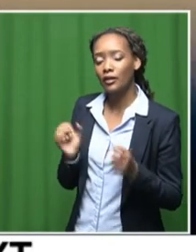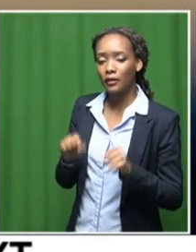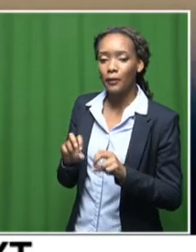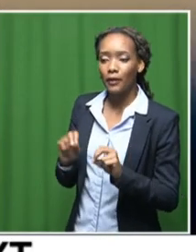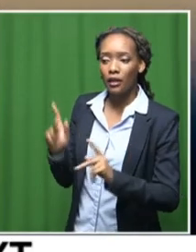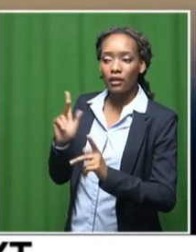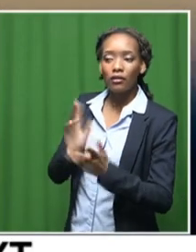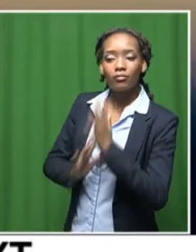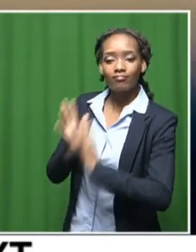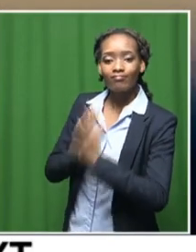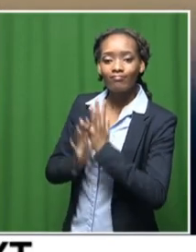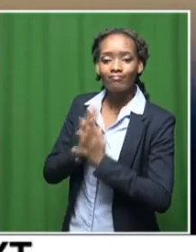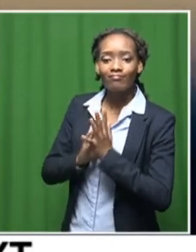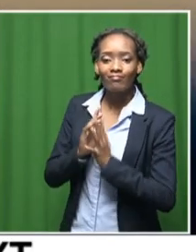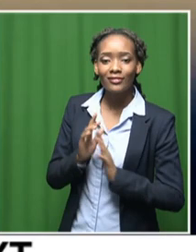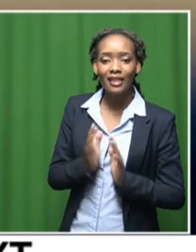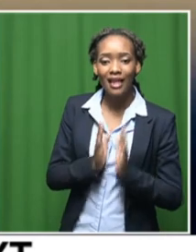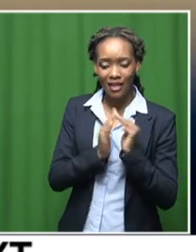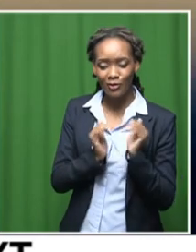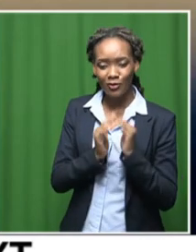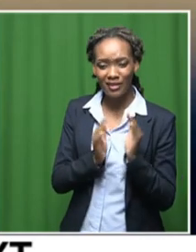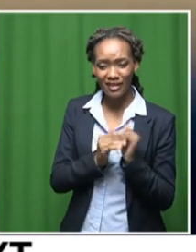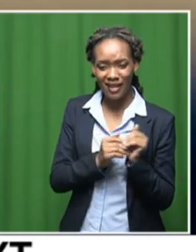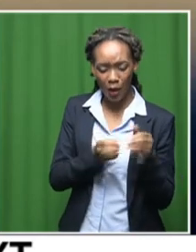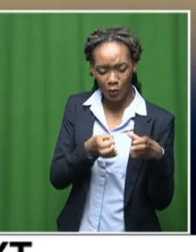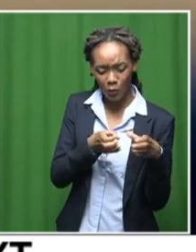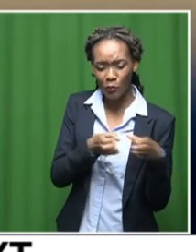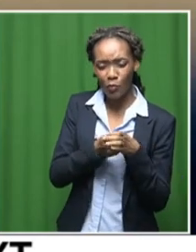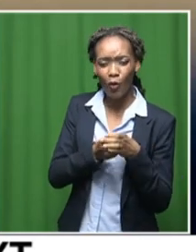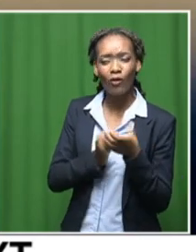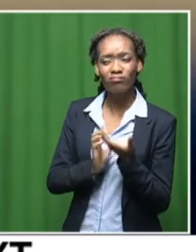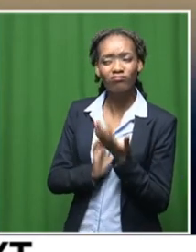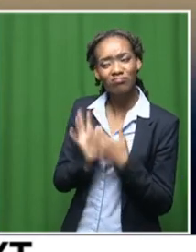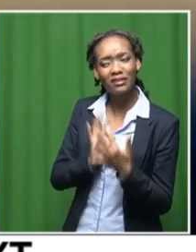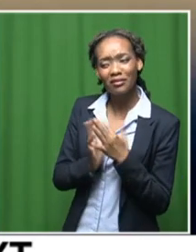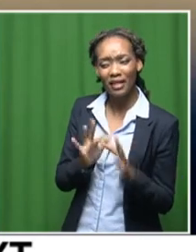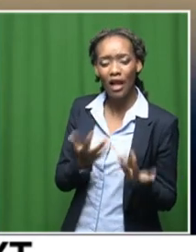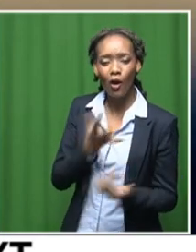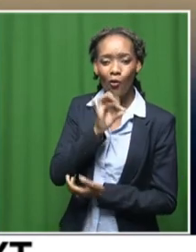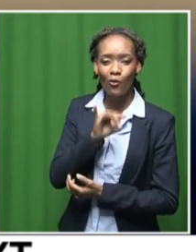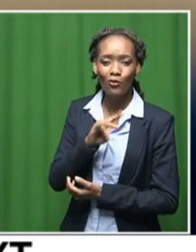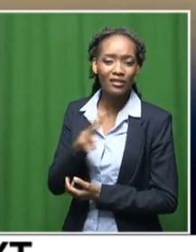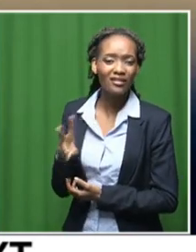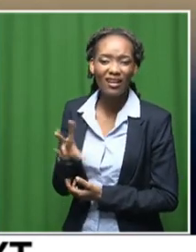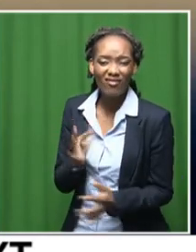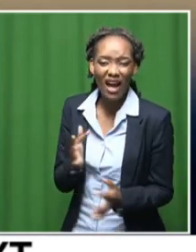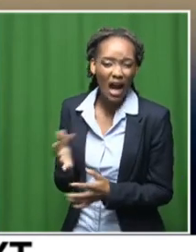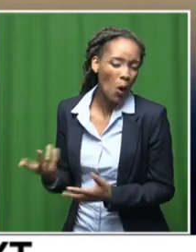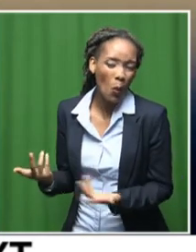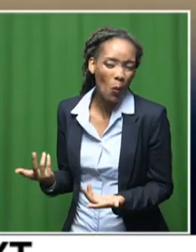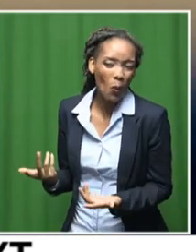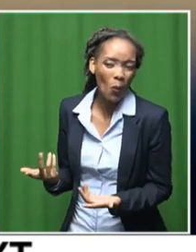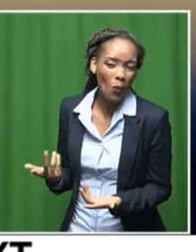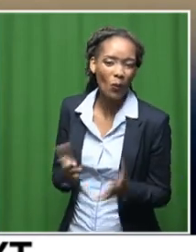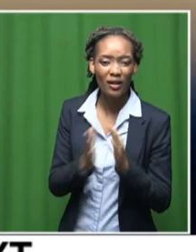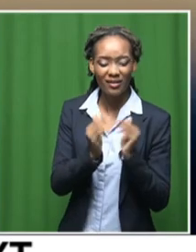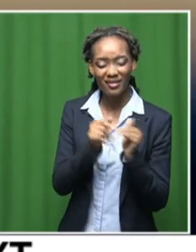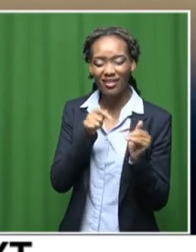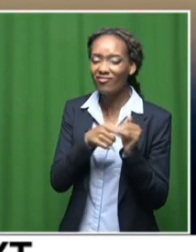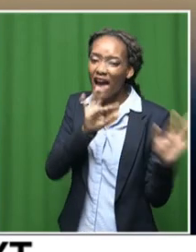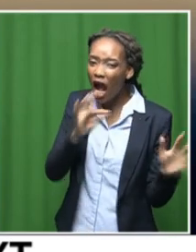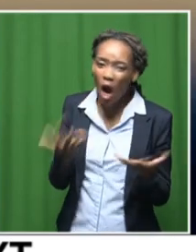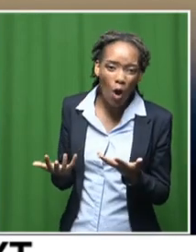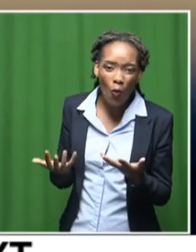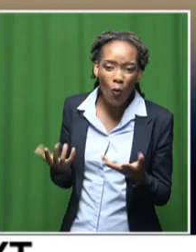a day in the small town. I mean, you touched on how you guys talk about day-to-day things in this town. I mean, what does this town look like?